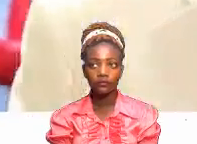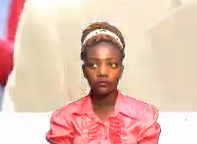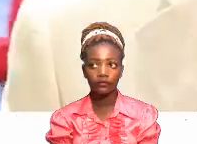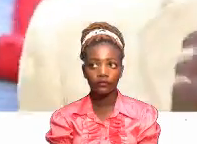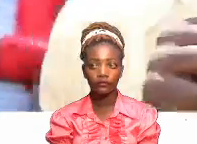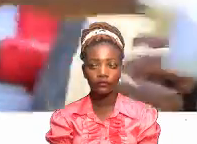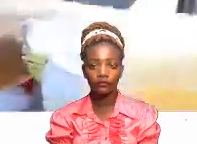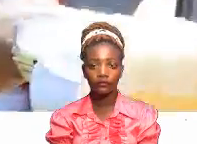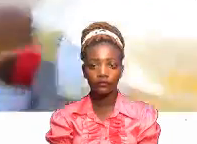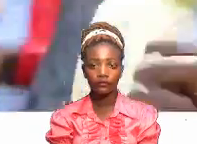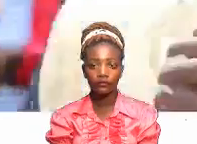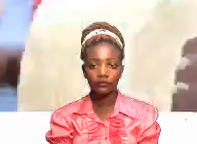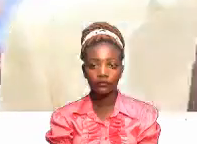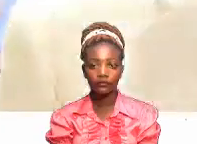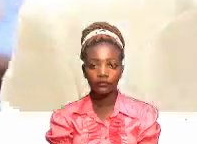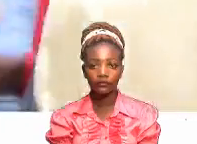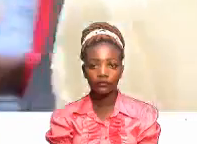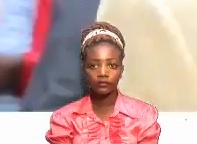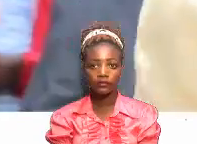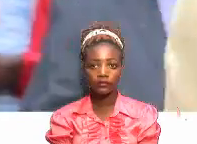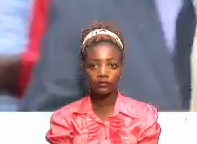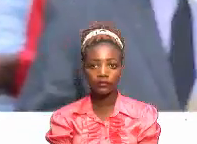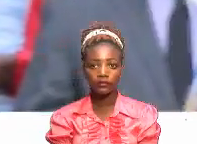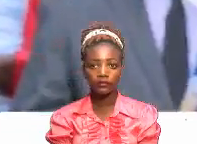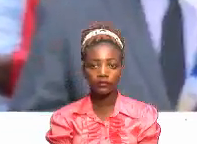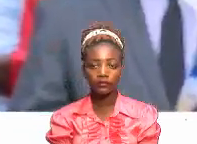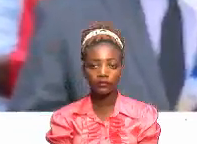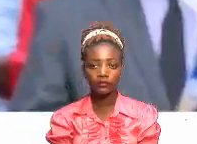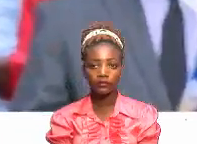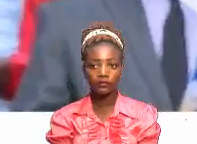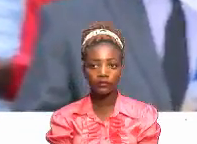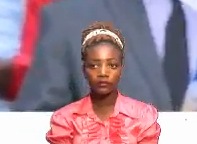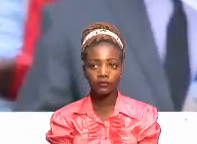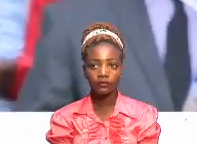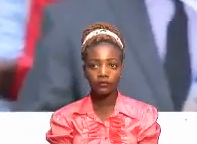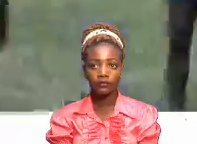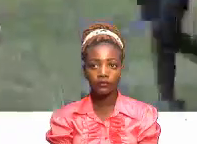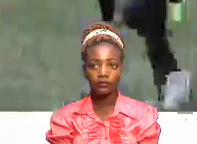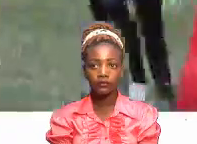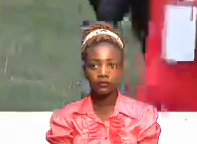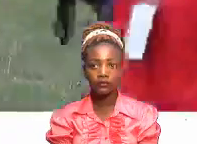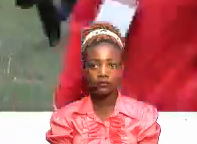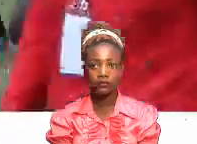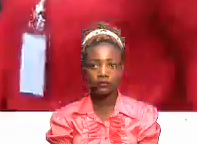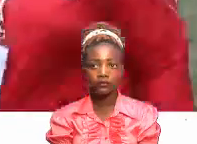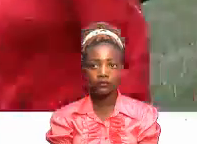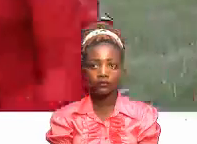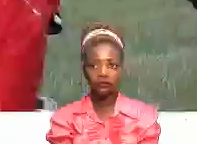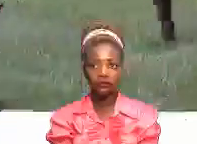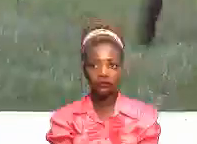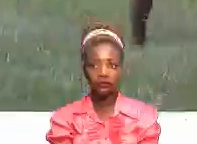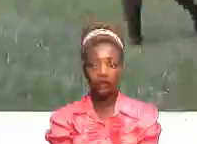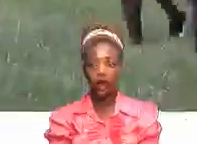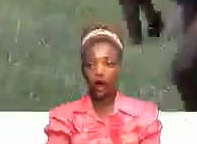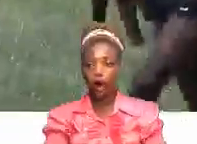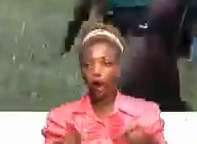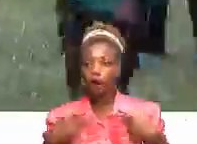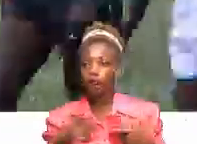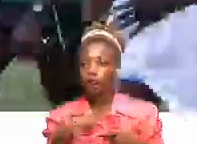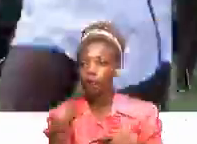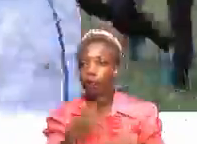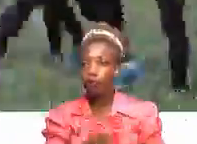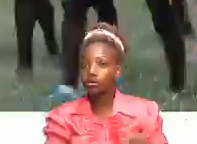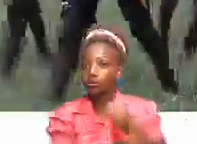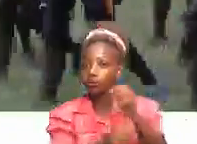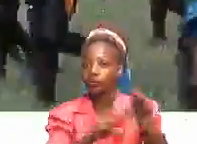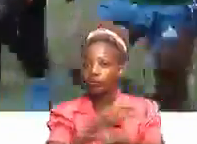also, all those who came across the counties to the national level, congratulations, because it's never easy to